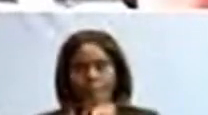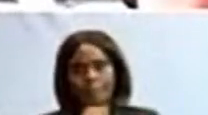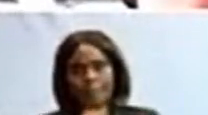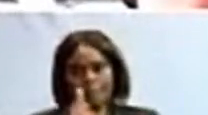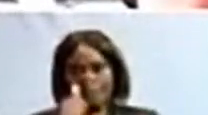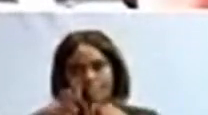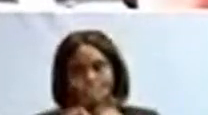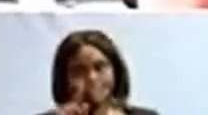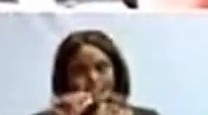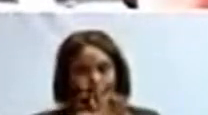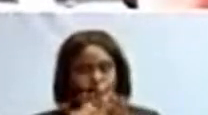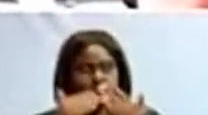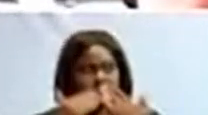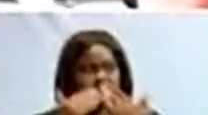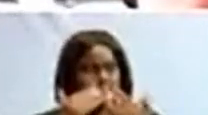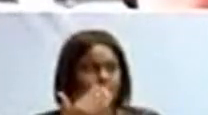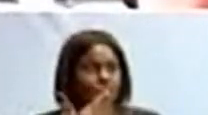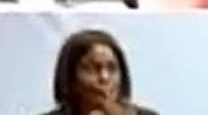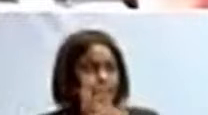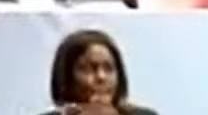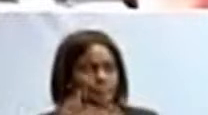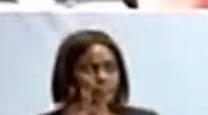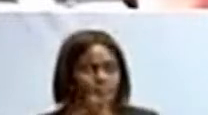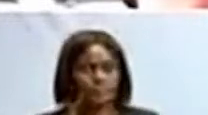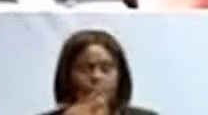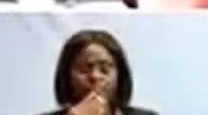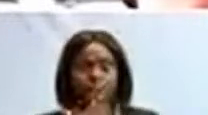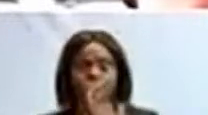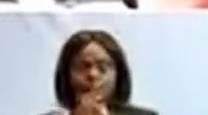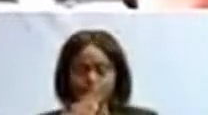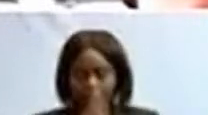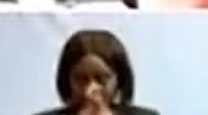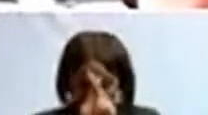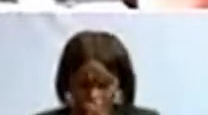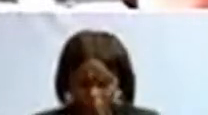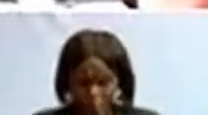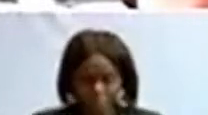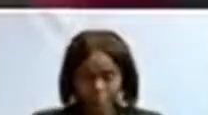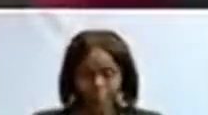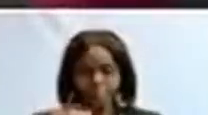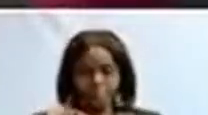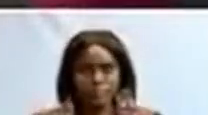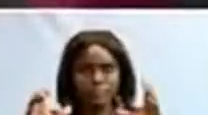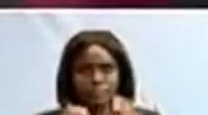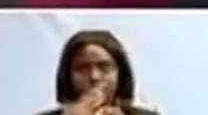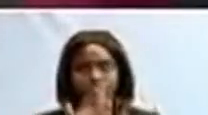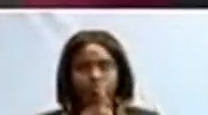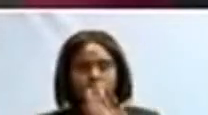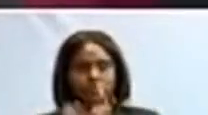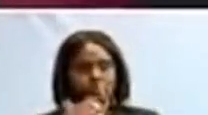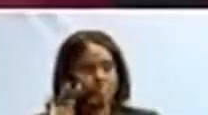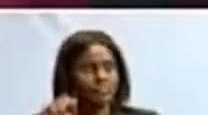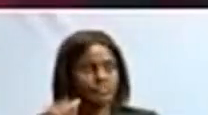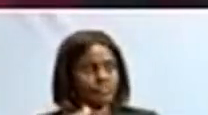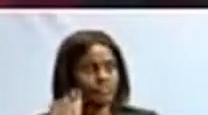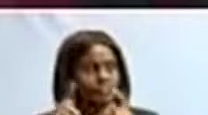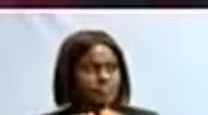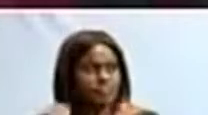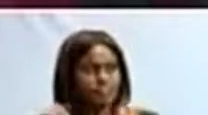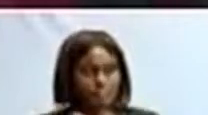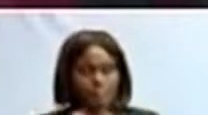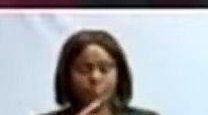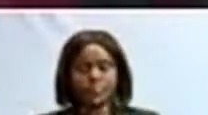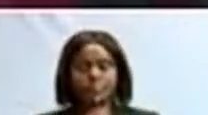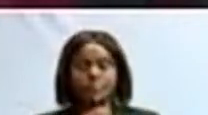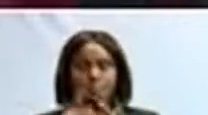turn. Thank you. Good morning, Chair. Good morning, honorable members of the committee. Good morning, CS and your team.